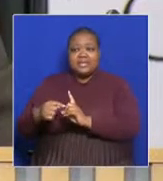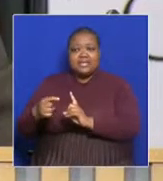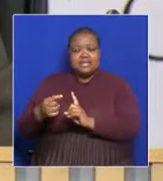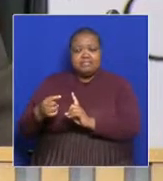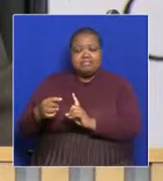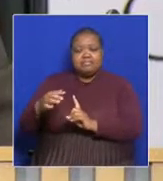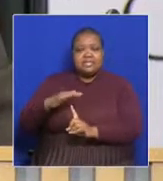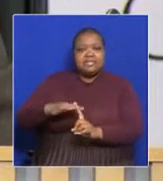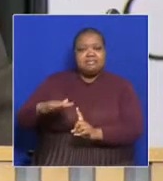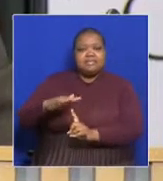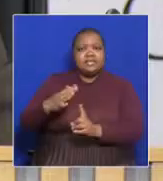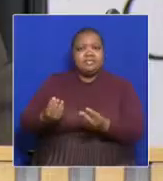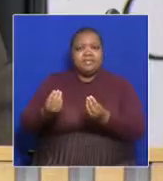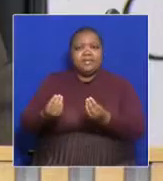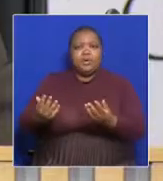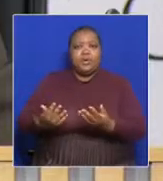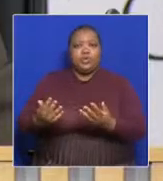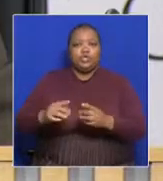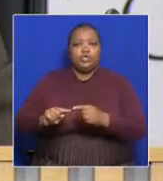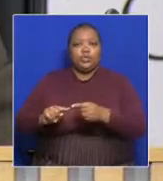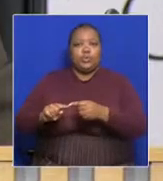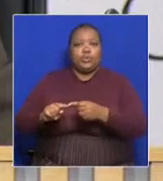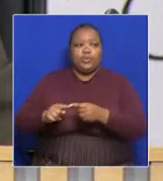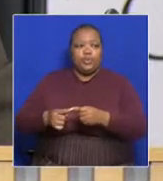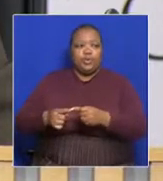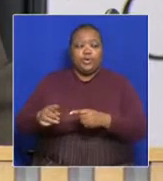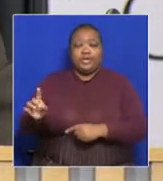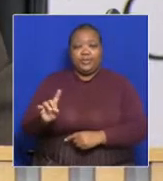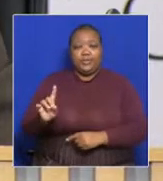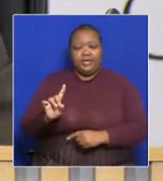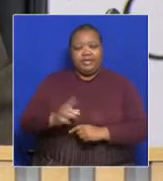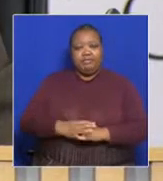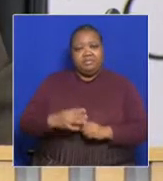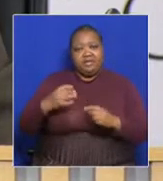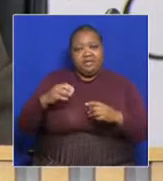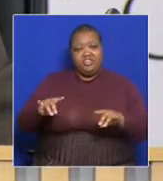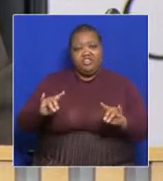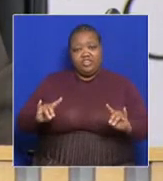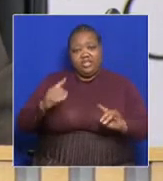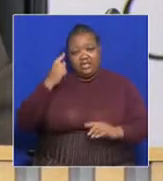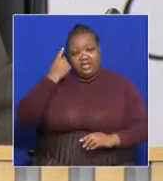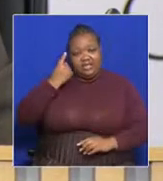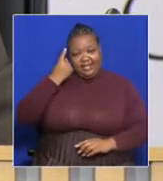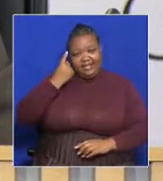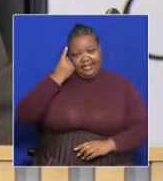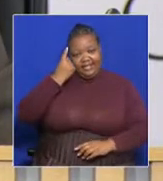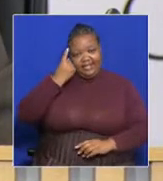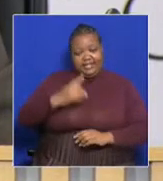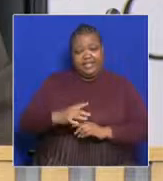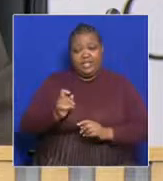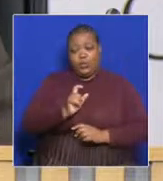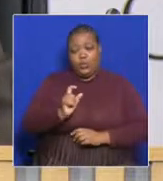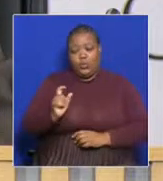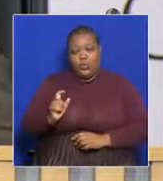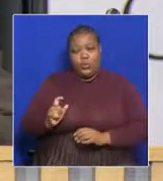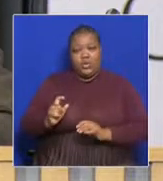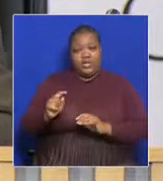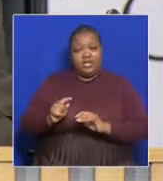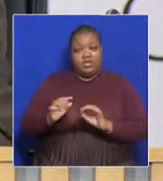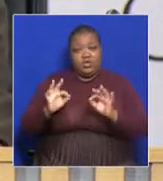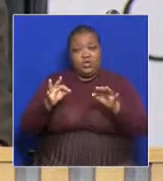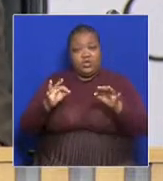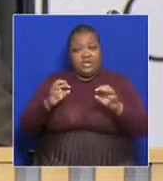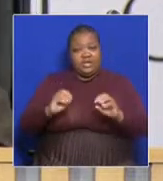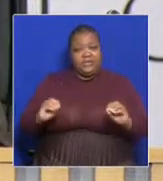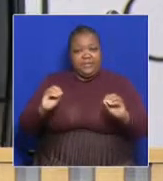point were you making then? Okay, Chair, I think maybe I didn't word it correctly as well. I'm going to add this, but at my level